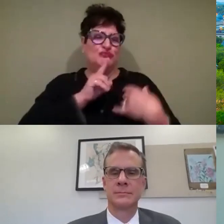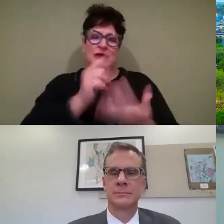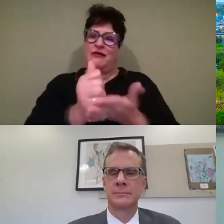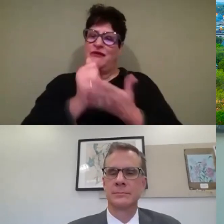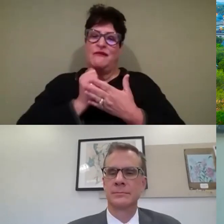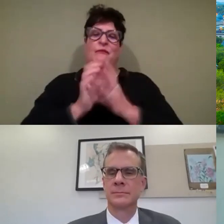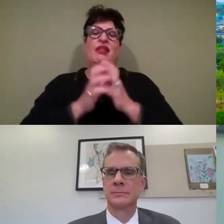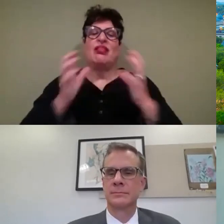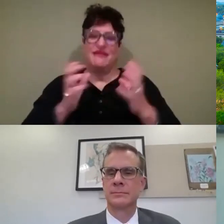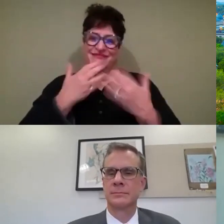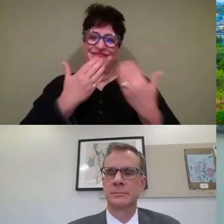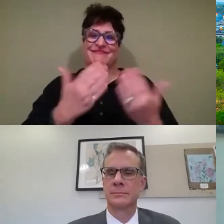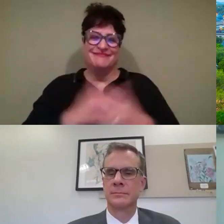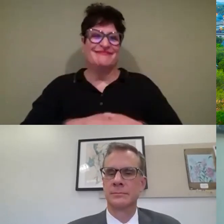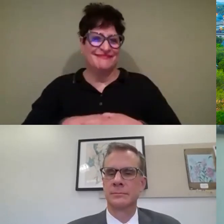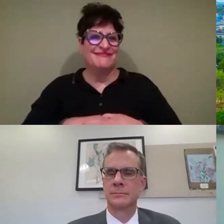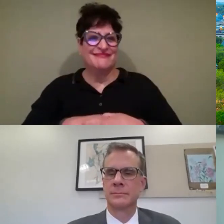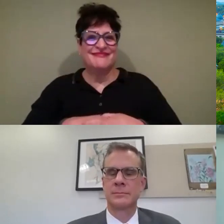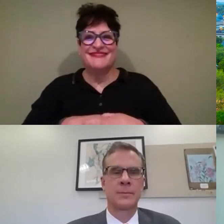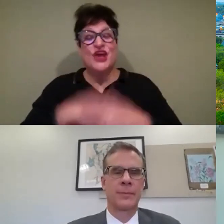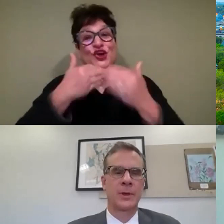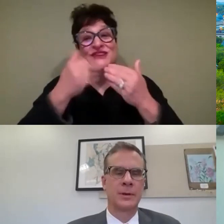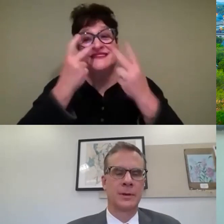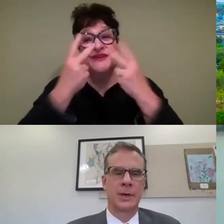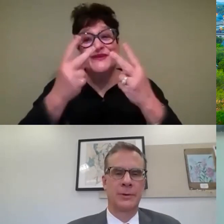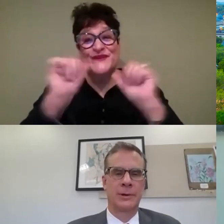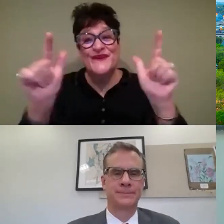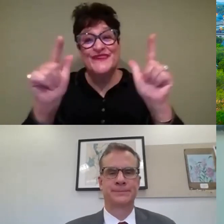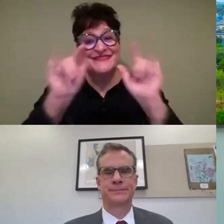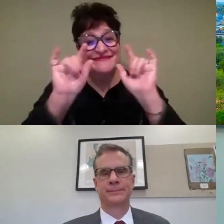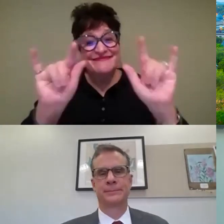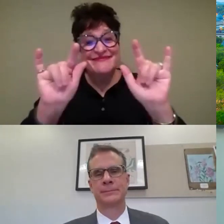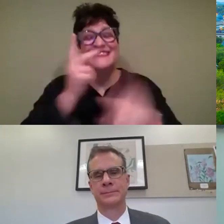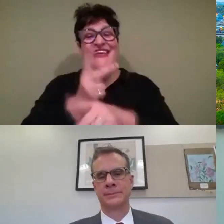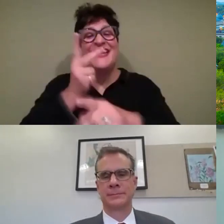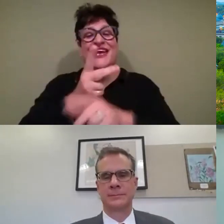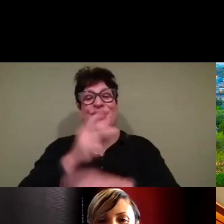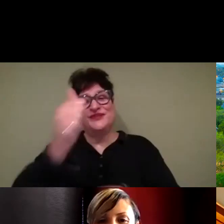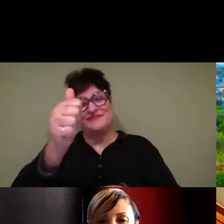them more frequently. Good to see you all. Take care. Thank you all. Bye.